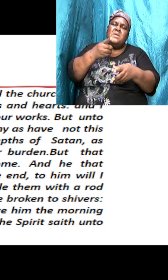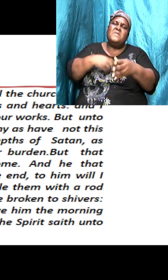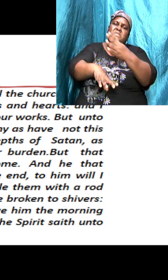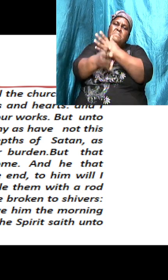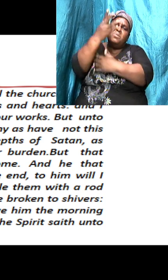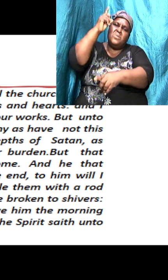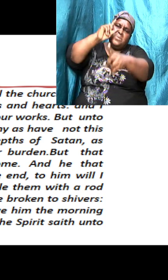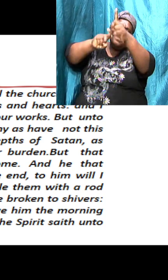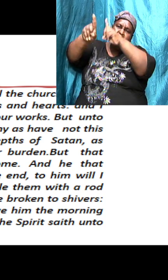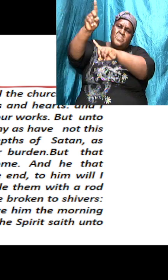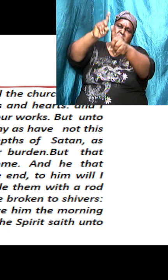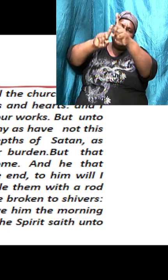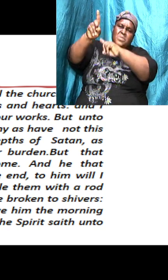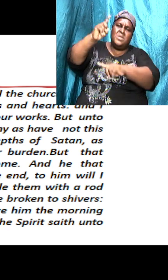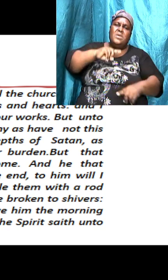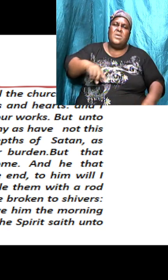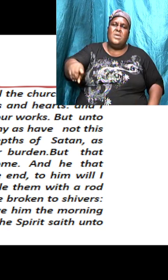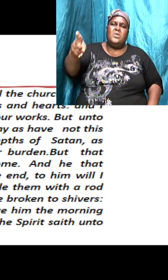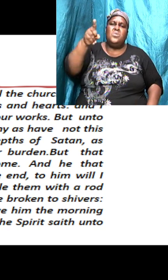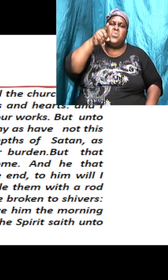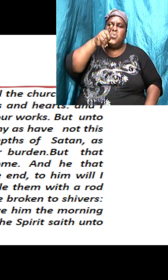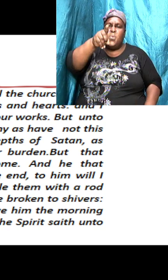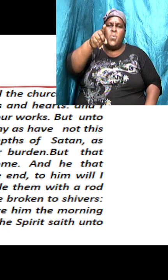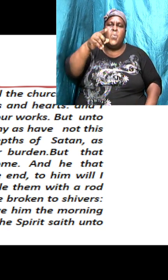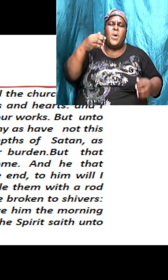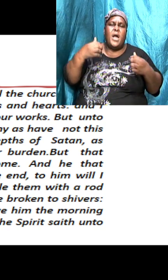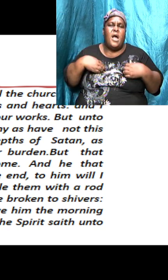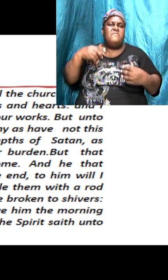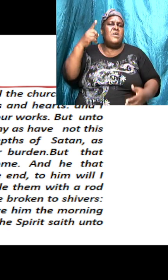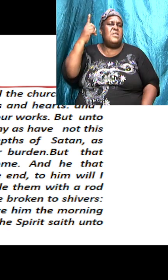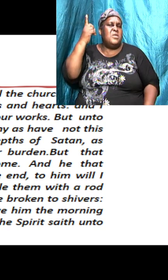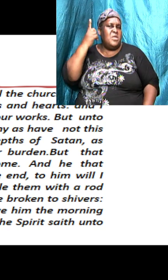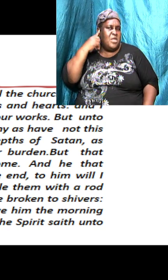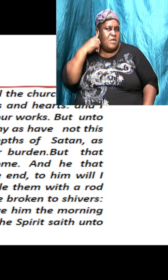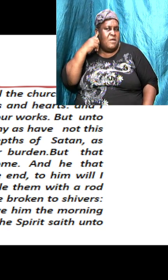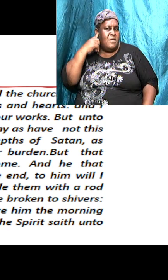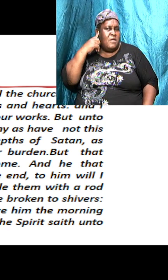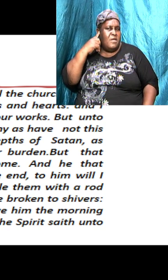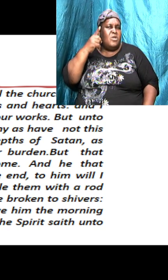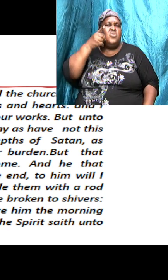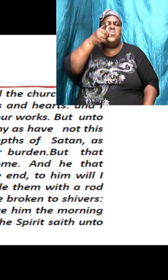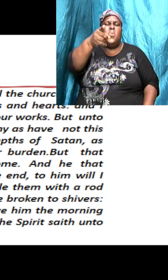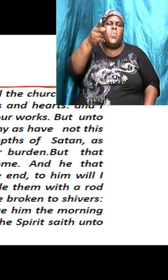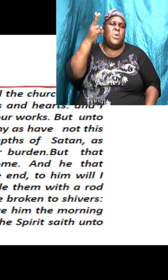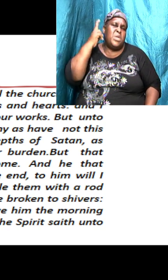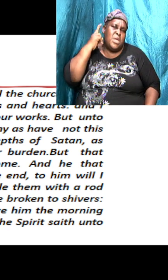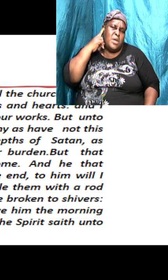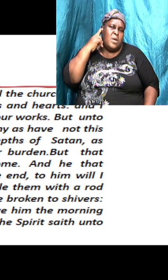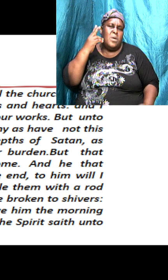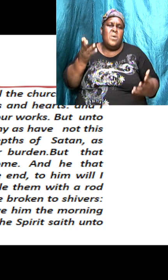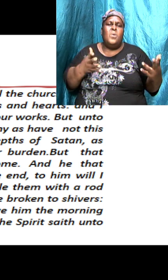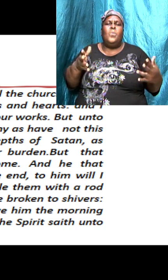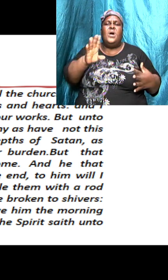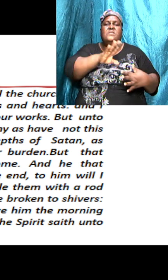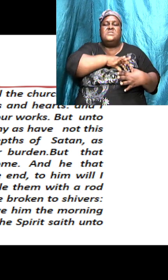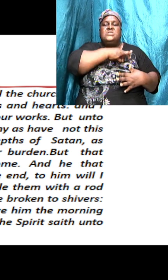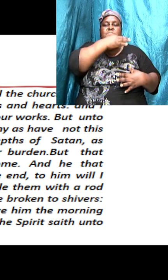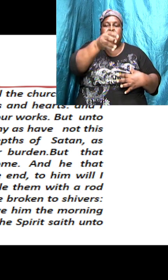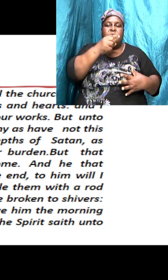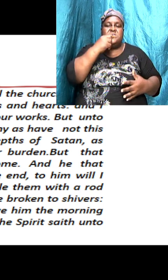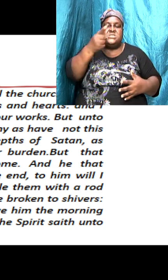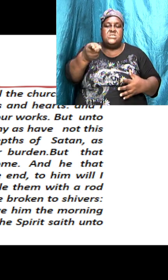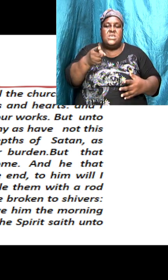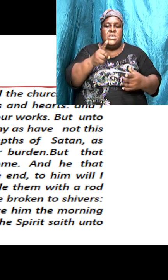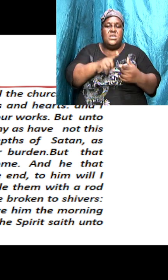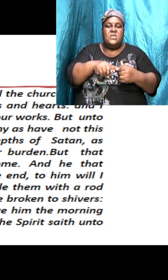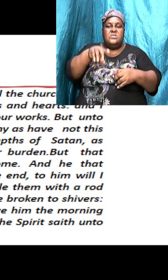He that hath an ear, let him hear what the Spirit saith